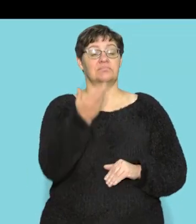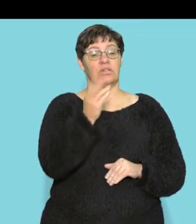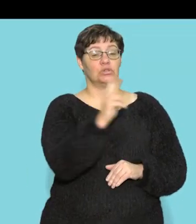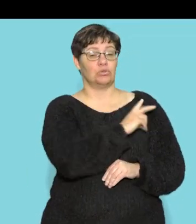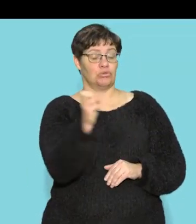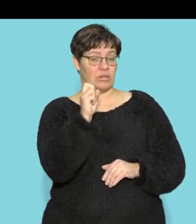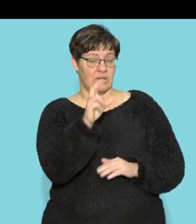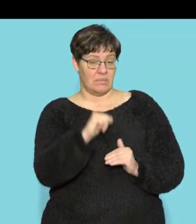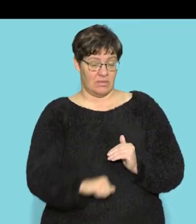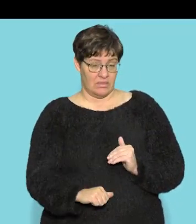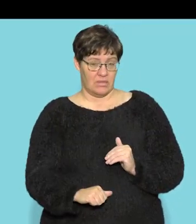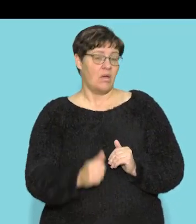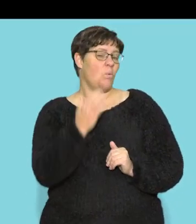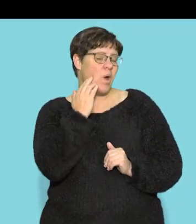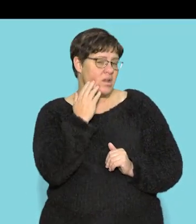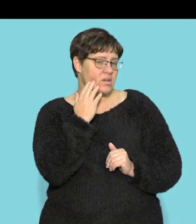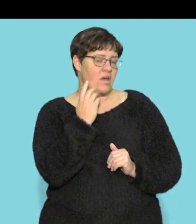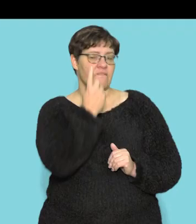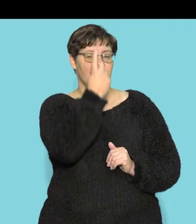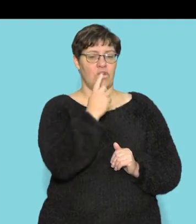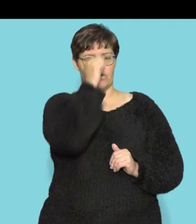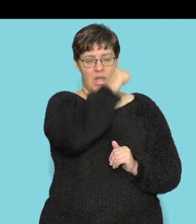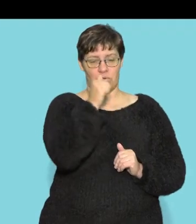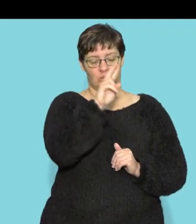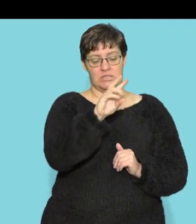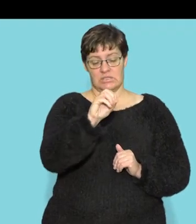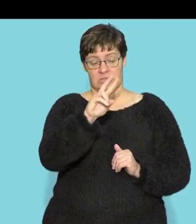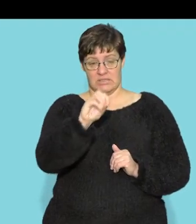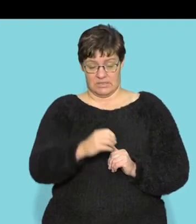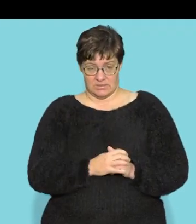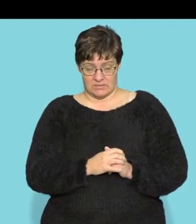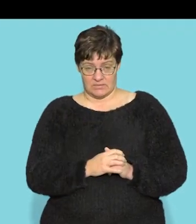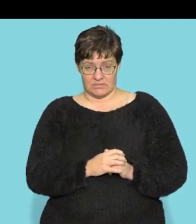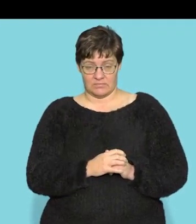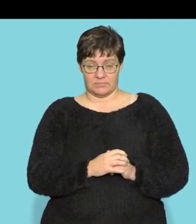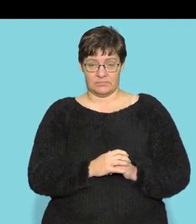by 200 Rand per month from the 1st of April 2020. So this is what I do.